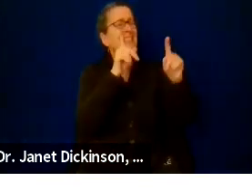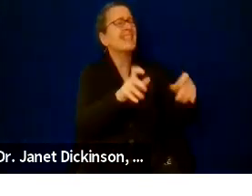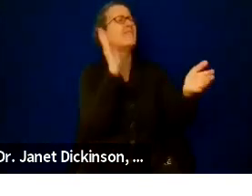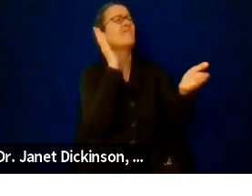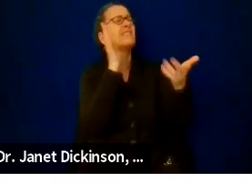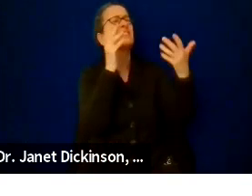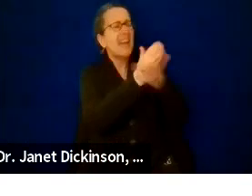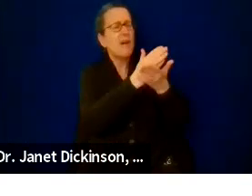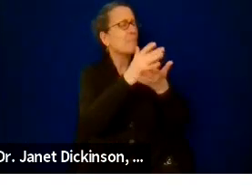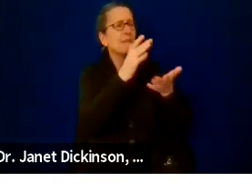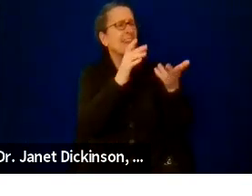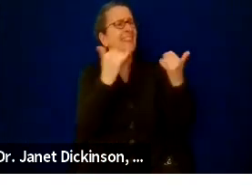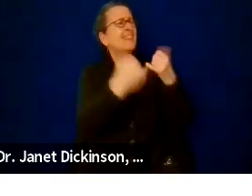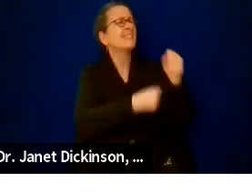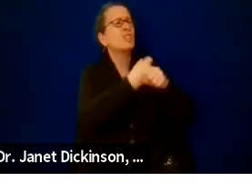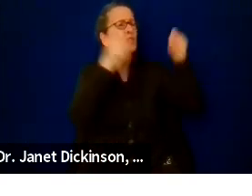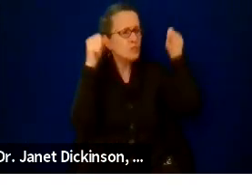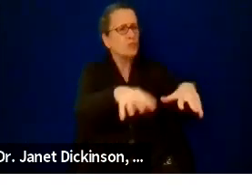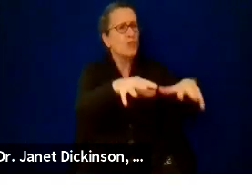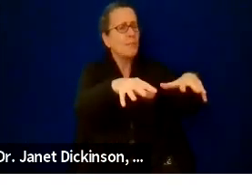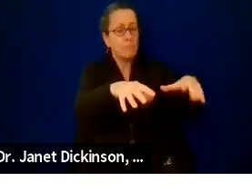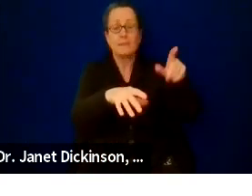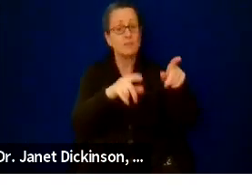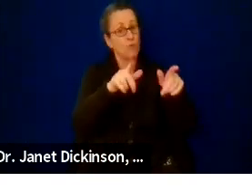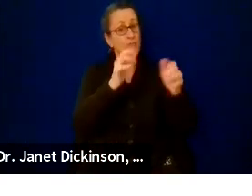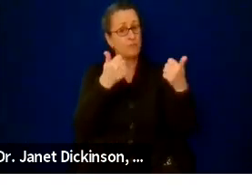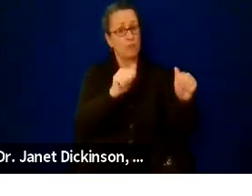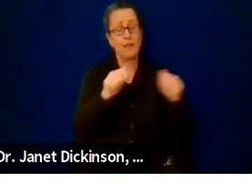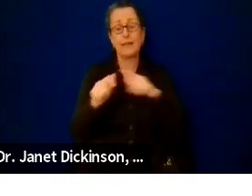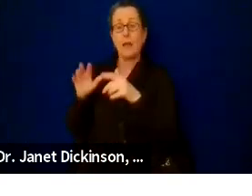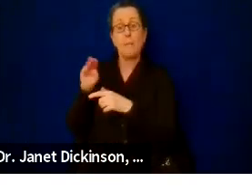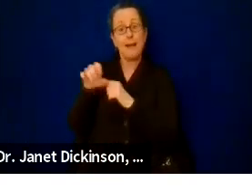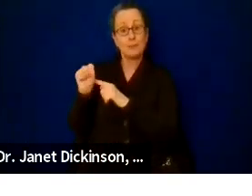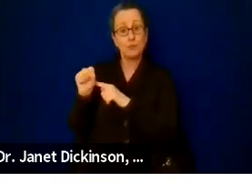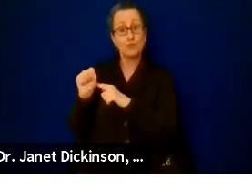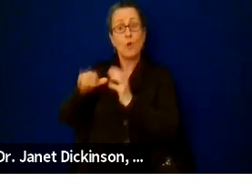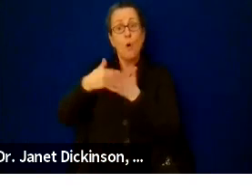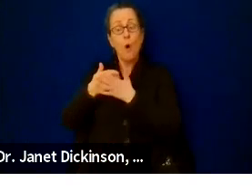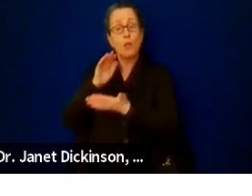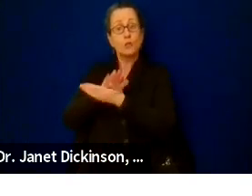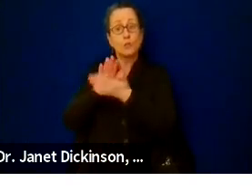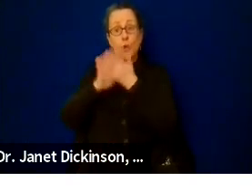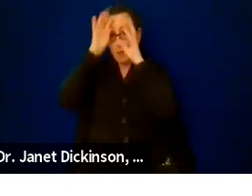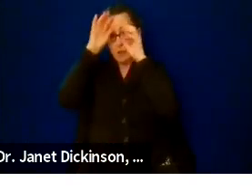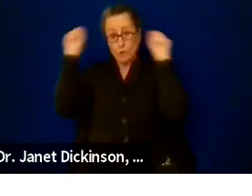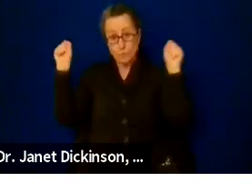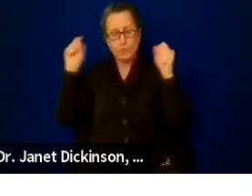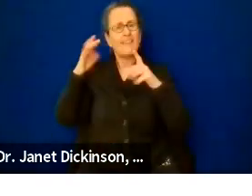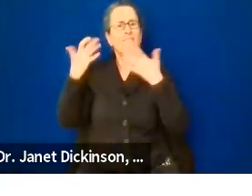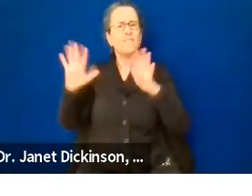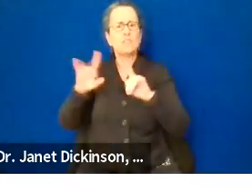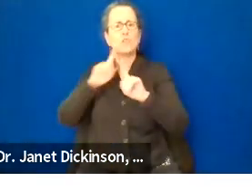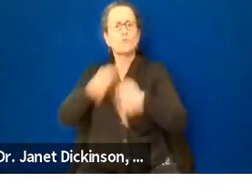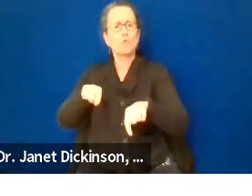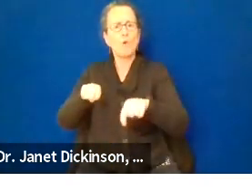The Massachusetts Association of School Superintendents, we have put out some pretty strong statements.